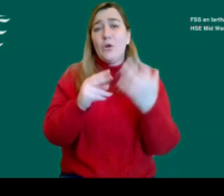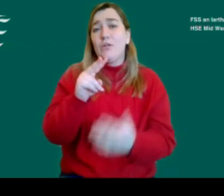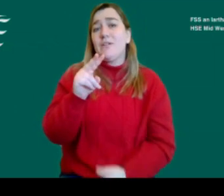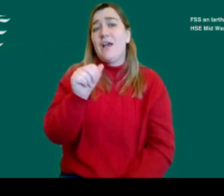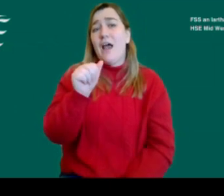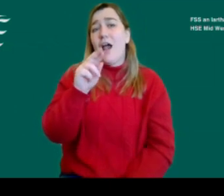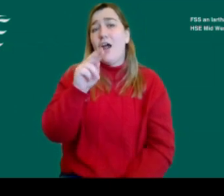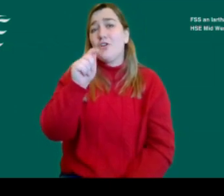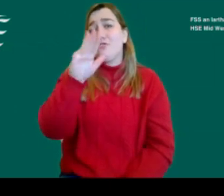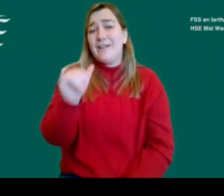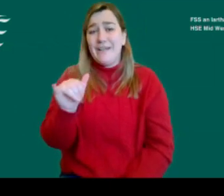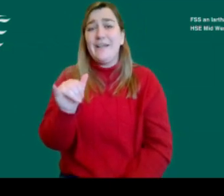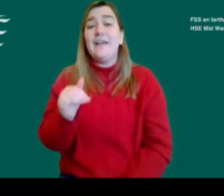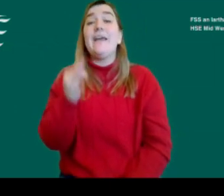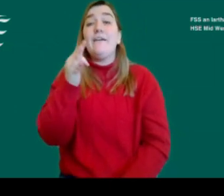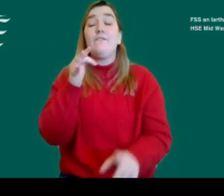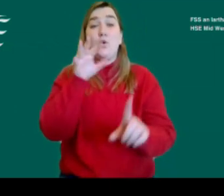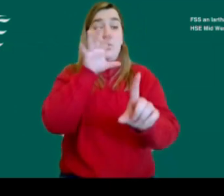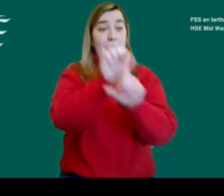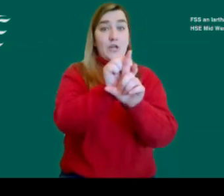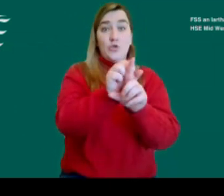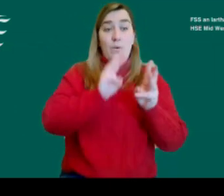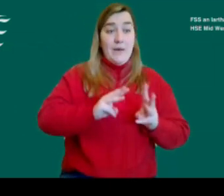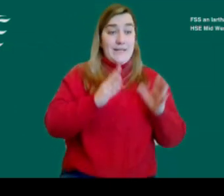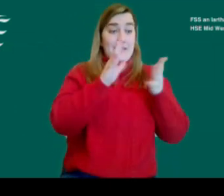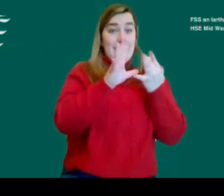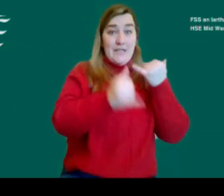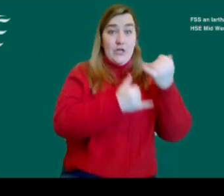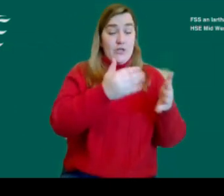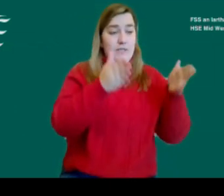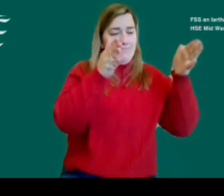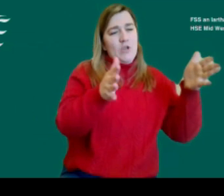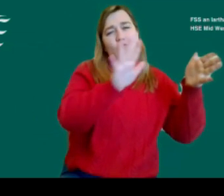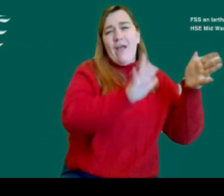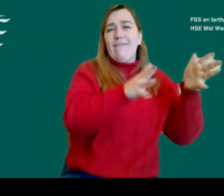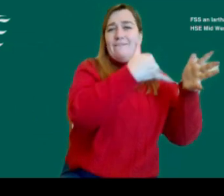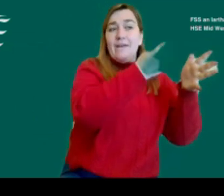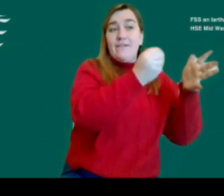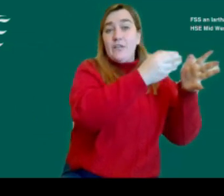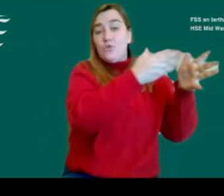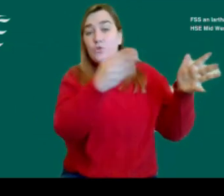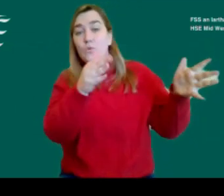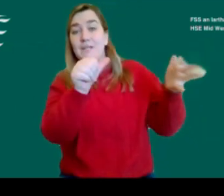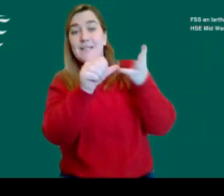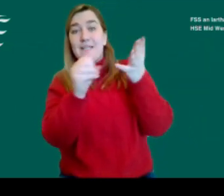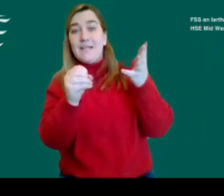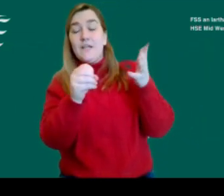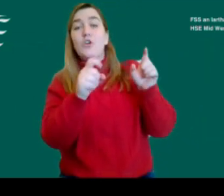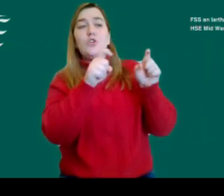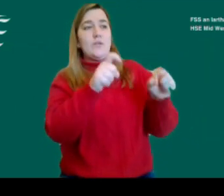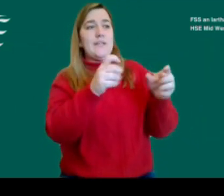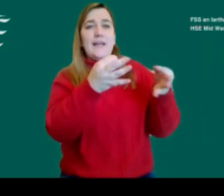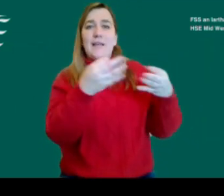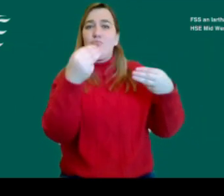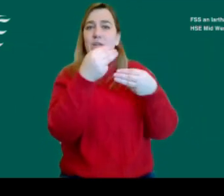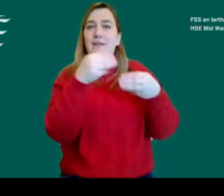so generally around 50 to 60, if you catch them in that window, you're still going to get the protective effect of HRT. All right, just to say that I'm not talking through my hat,